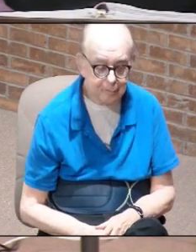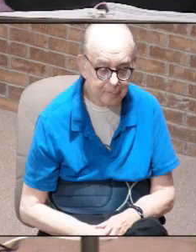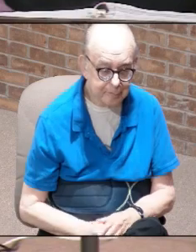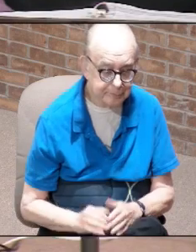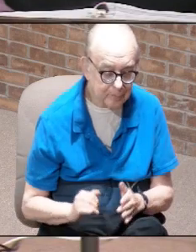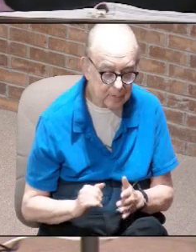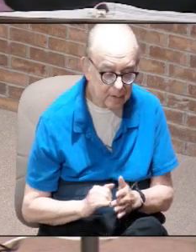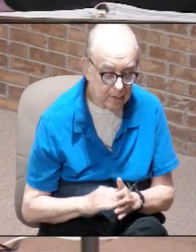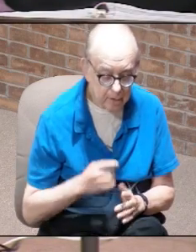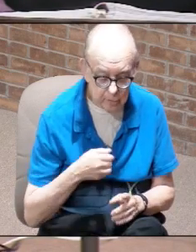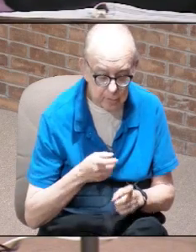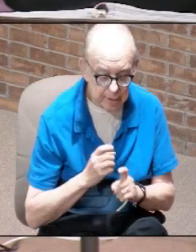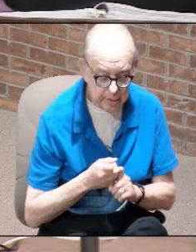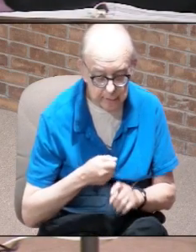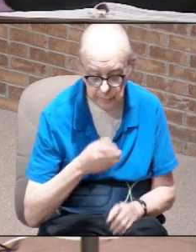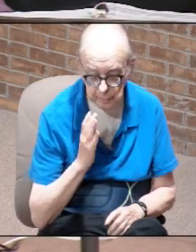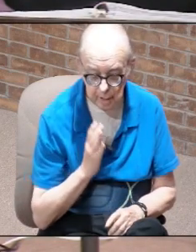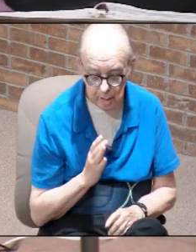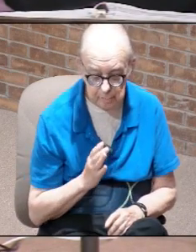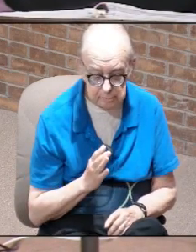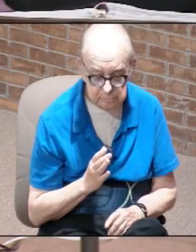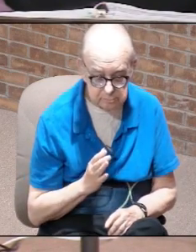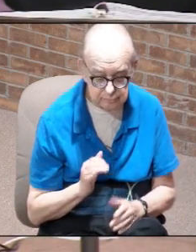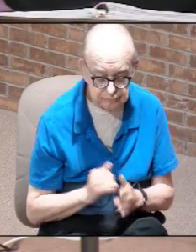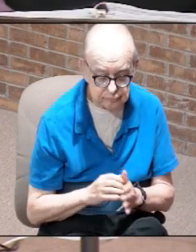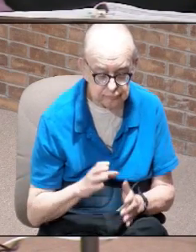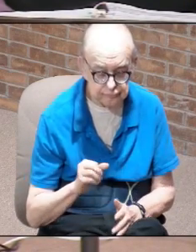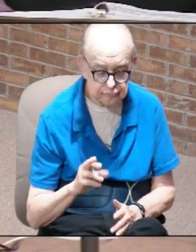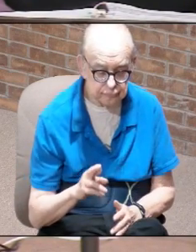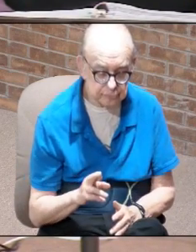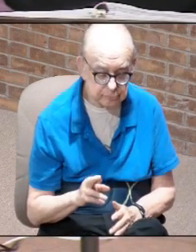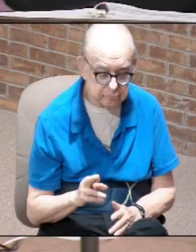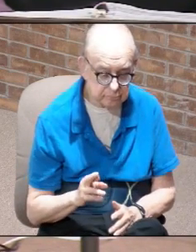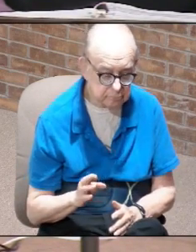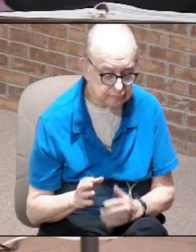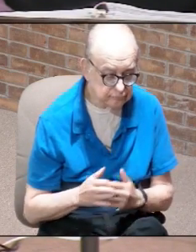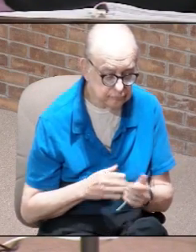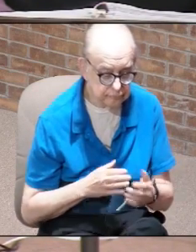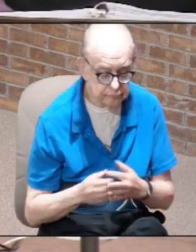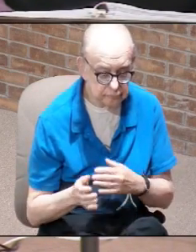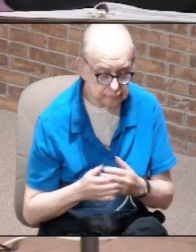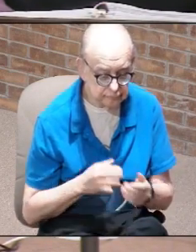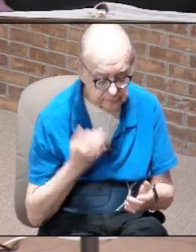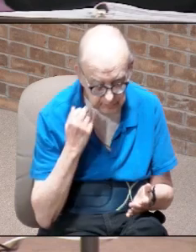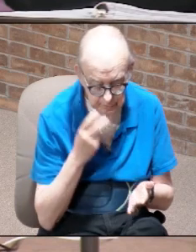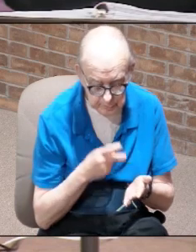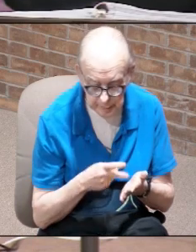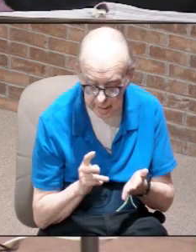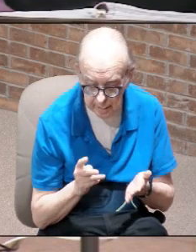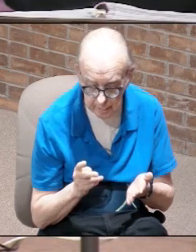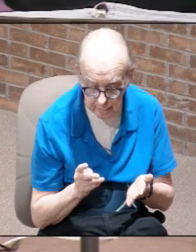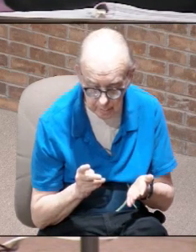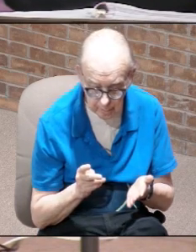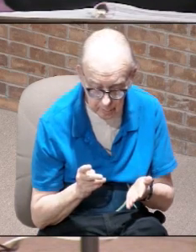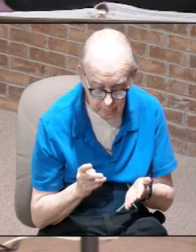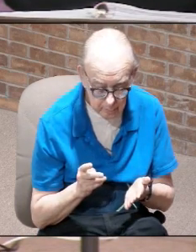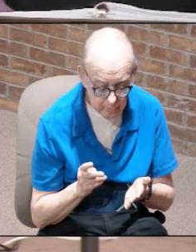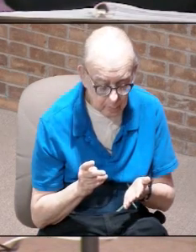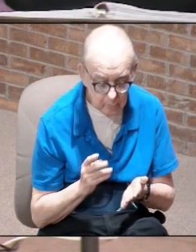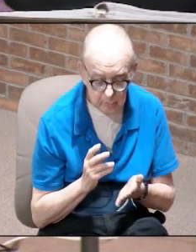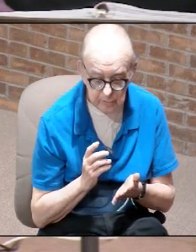That was a gift from God. That car, no matter whether it's paid for, held